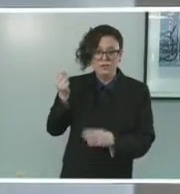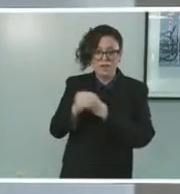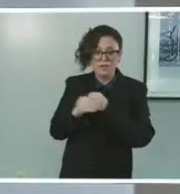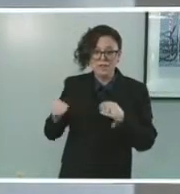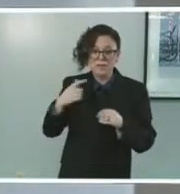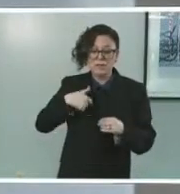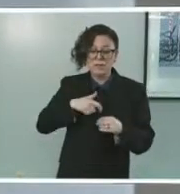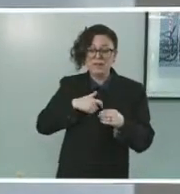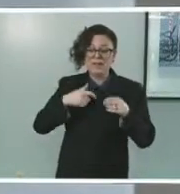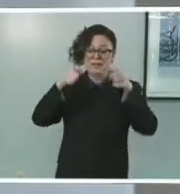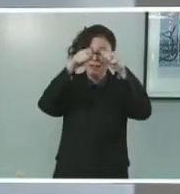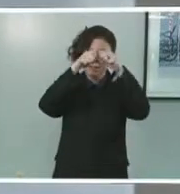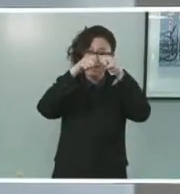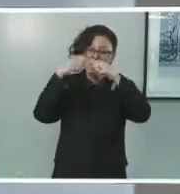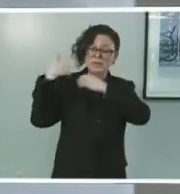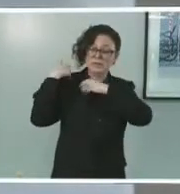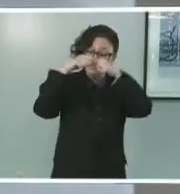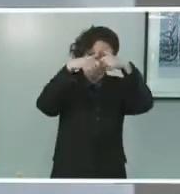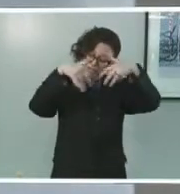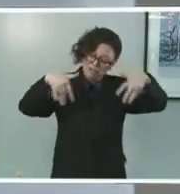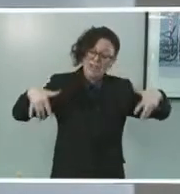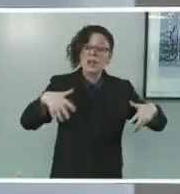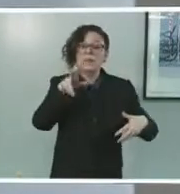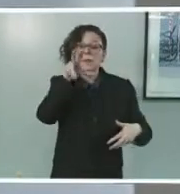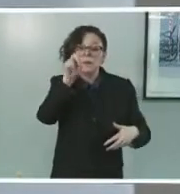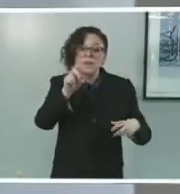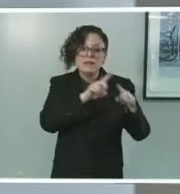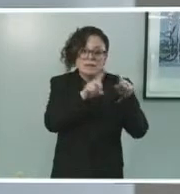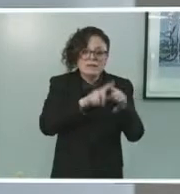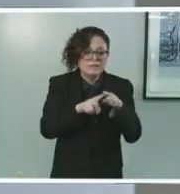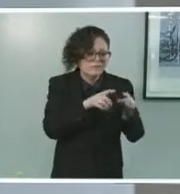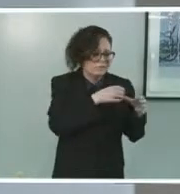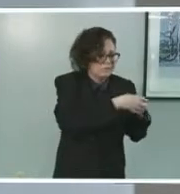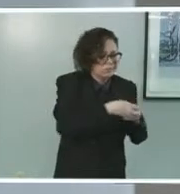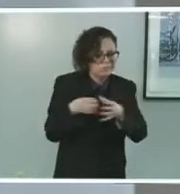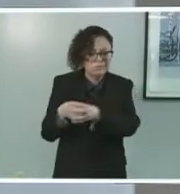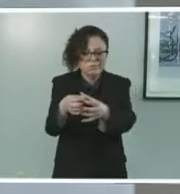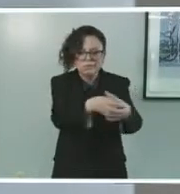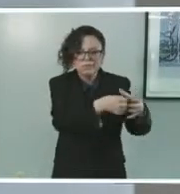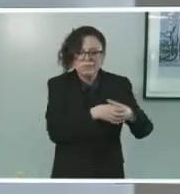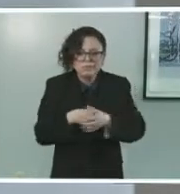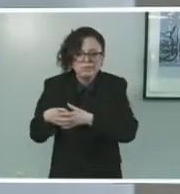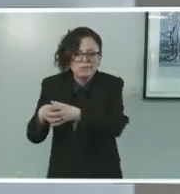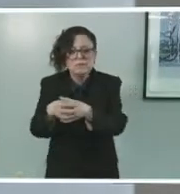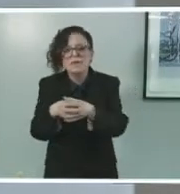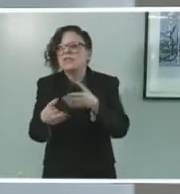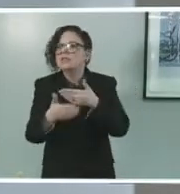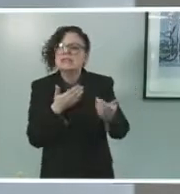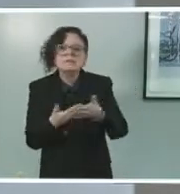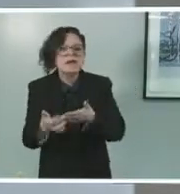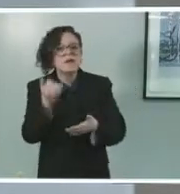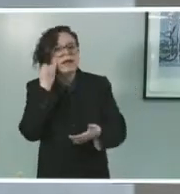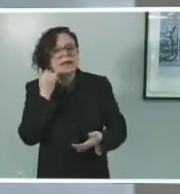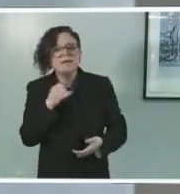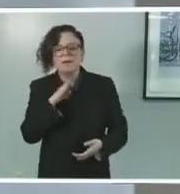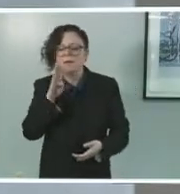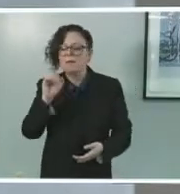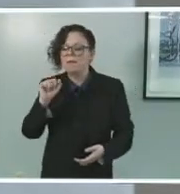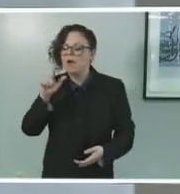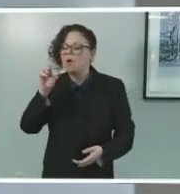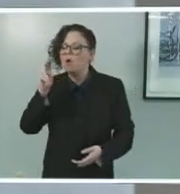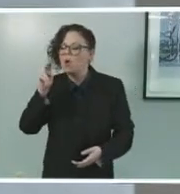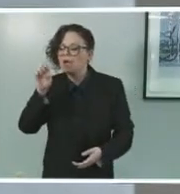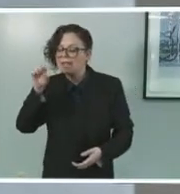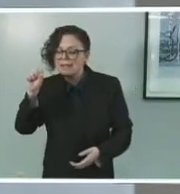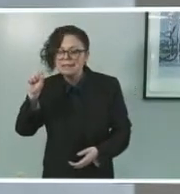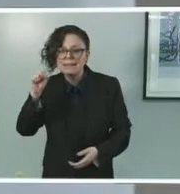municipalities outside of the city of San Antonio. Certainly all of them are cooperating with us. So whether you're Balcones Heights or Somerset or one of the other